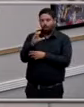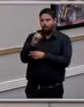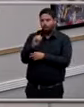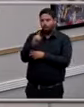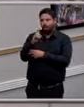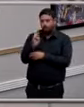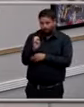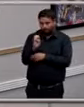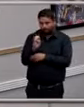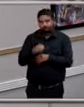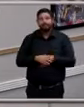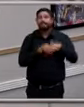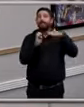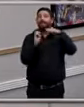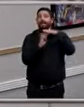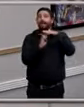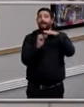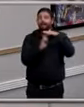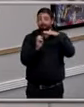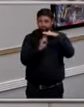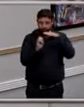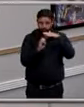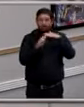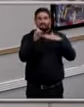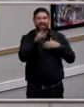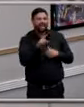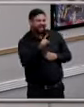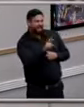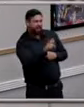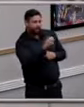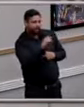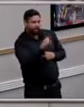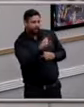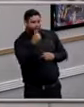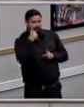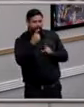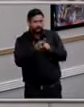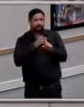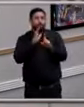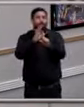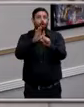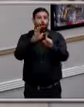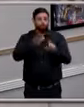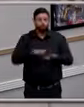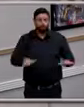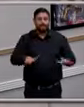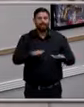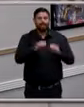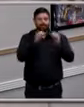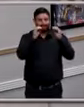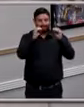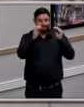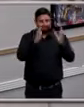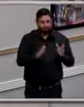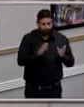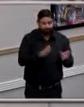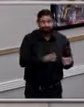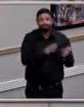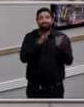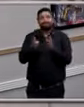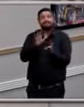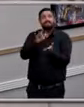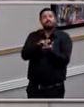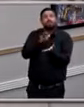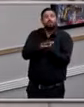elementary level, you will need to get the pairing code from your child's teacher. At the secondary level,